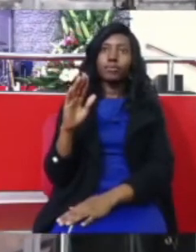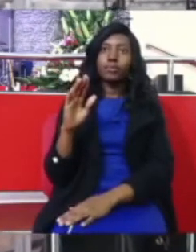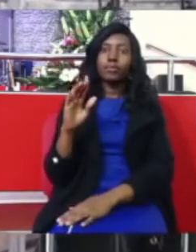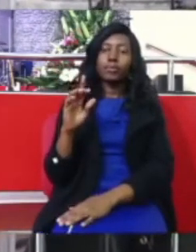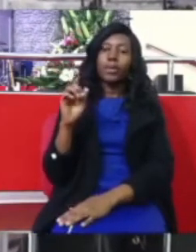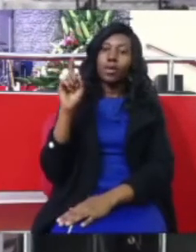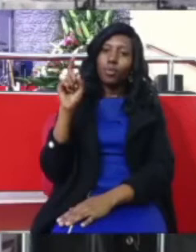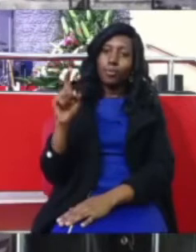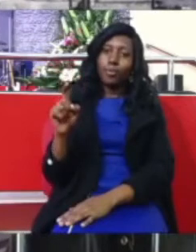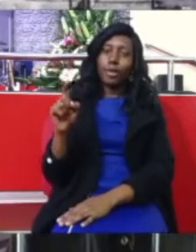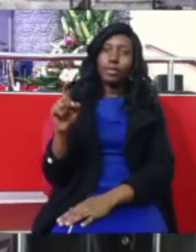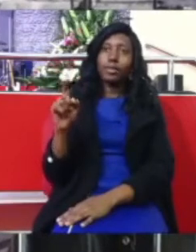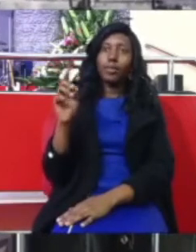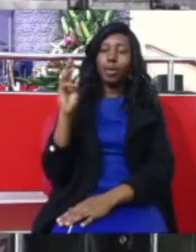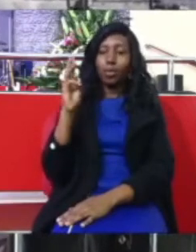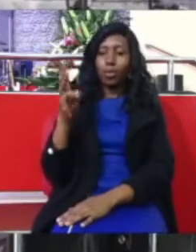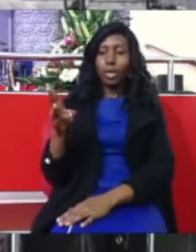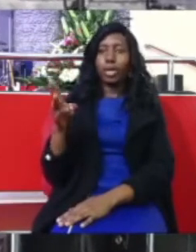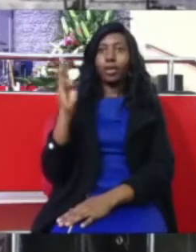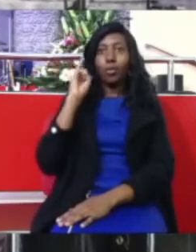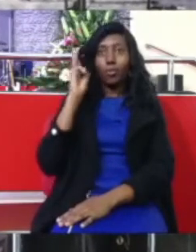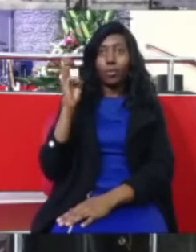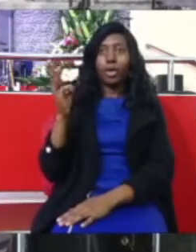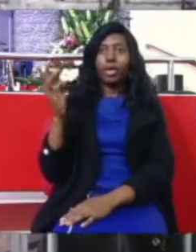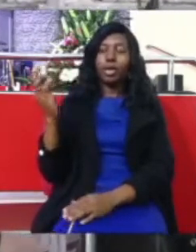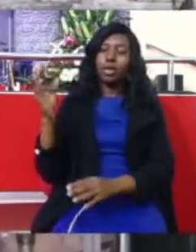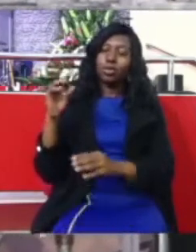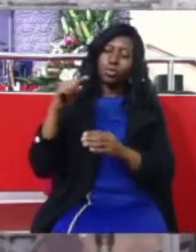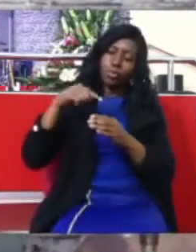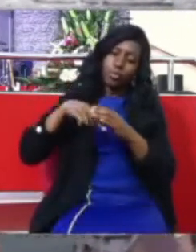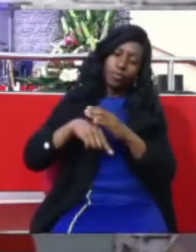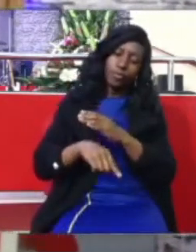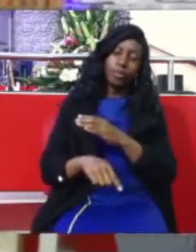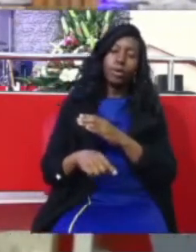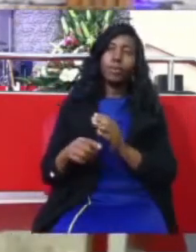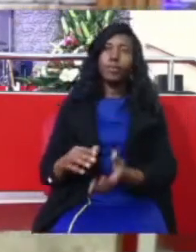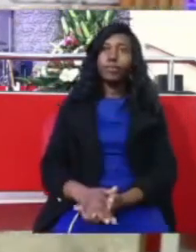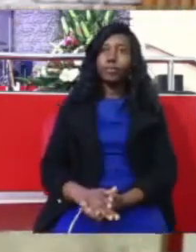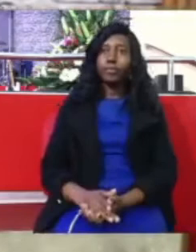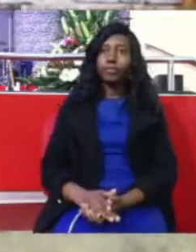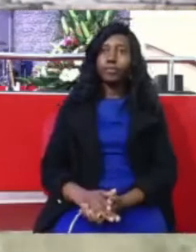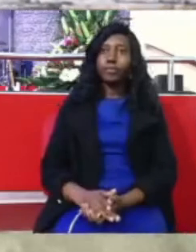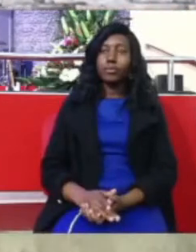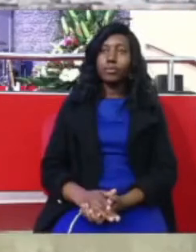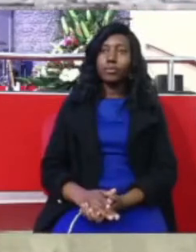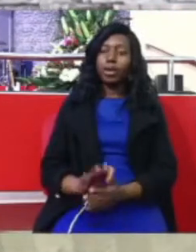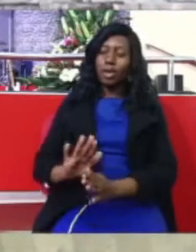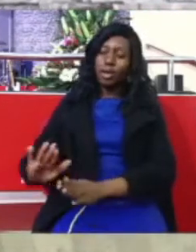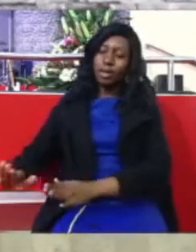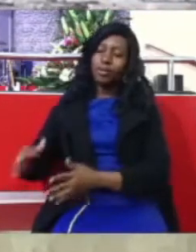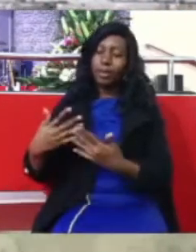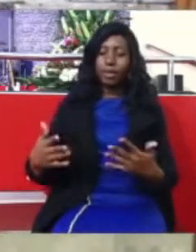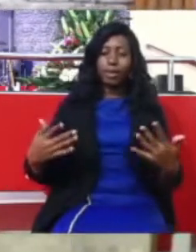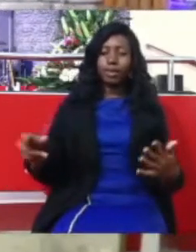willing to launch into the deep. Move away from the things that you are used to. You know, move